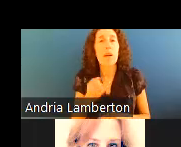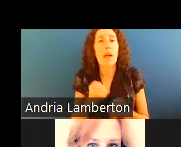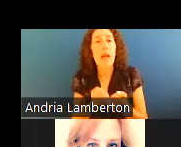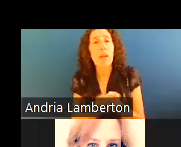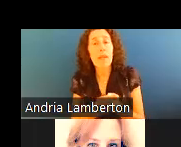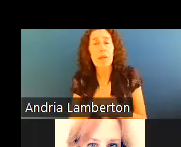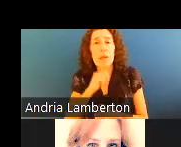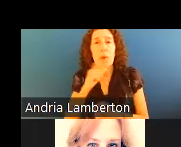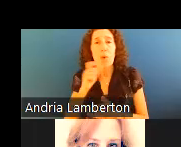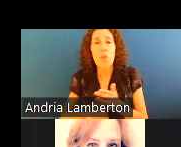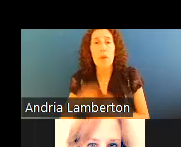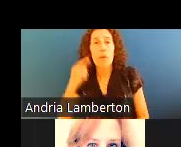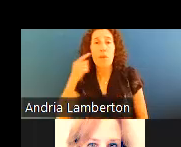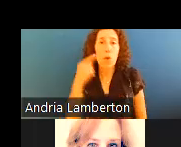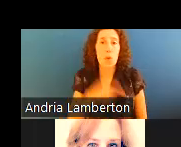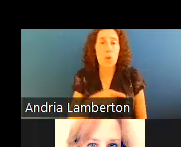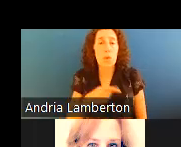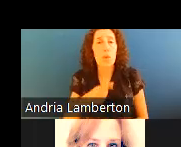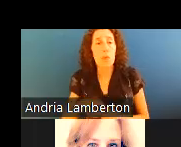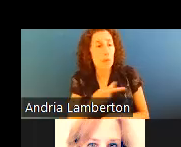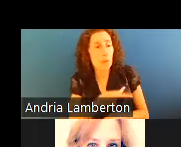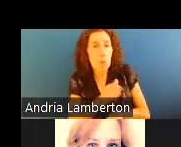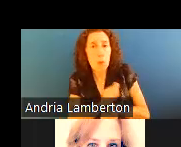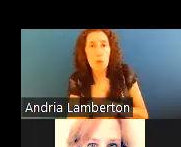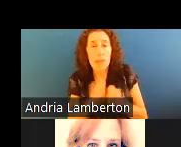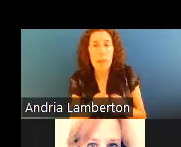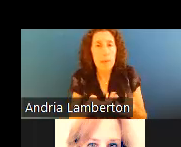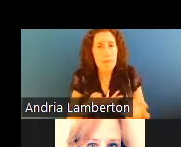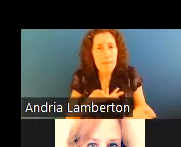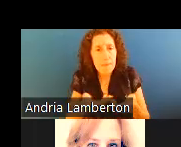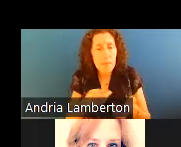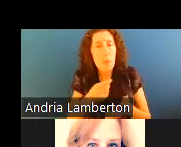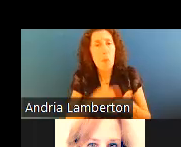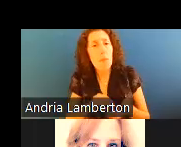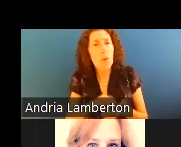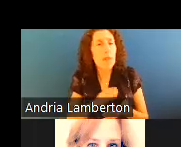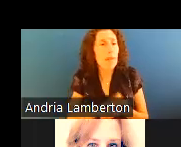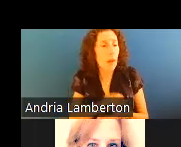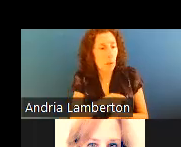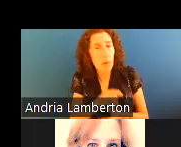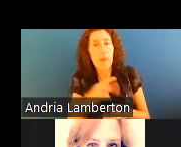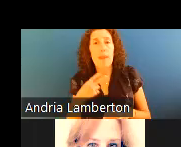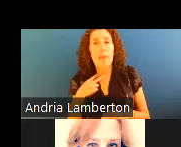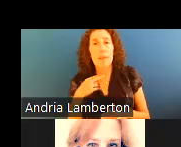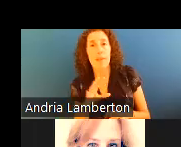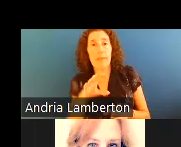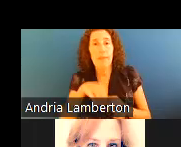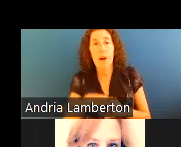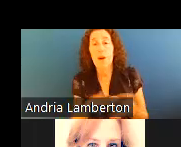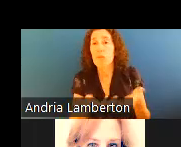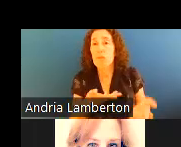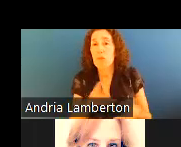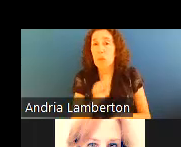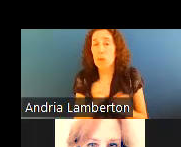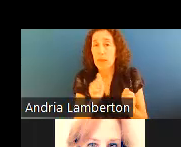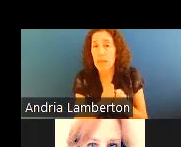the victim, but you can certainly help them consider things to include and give them general information about what a